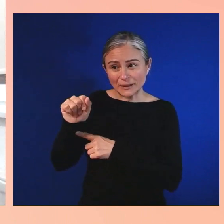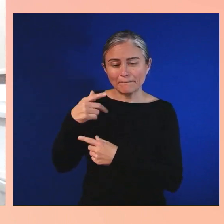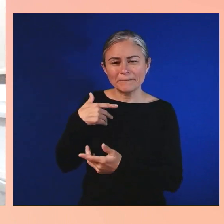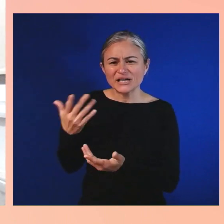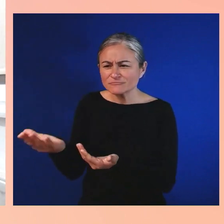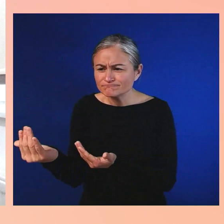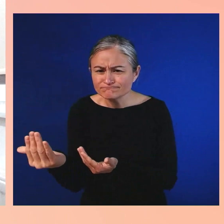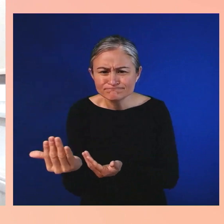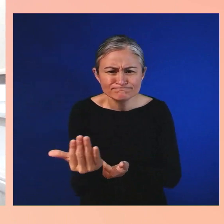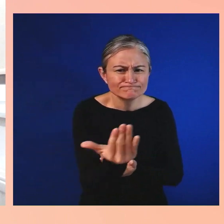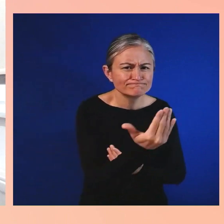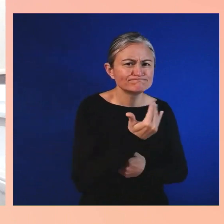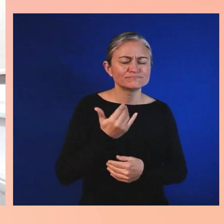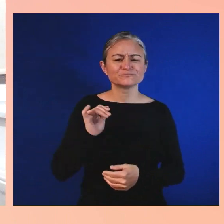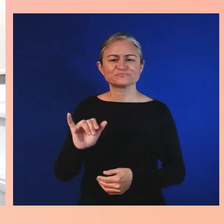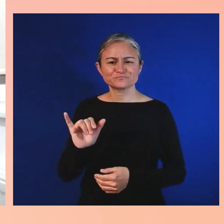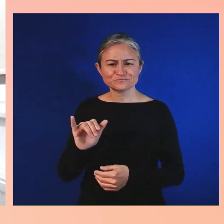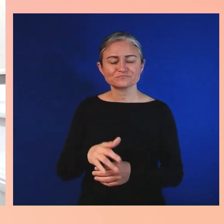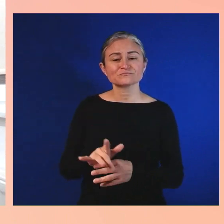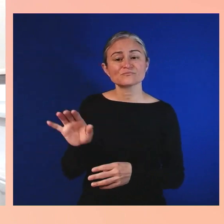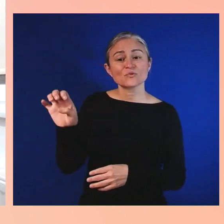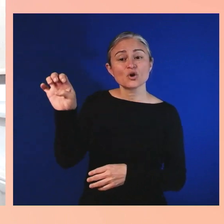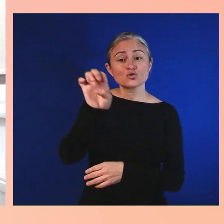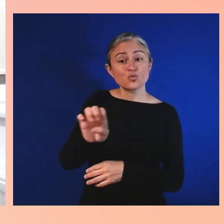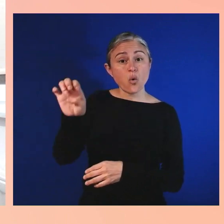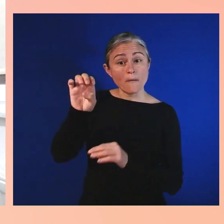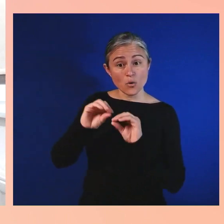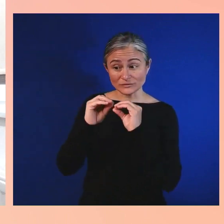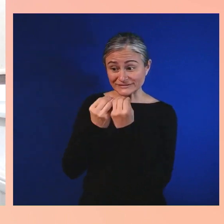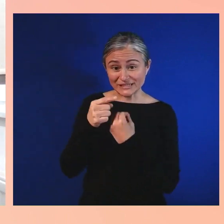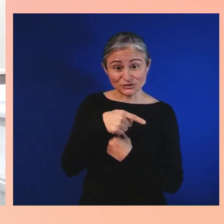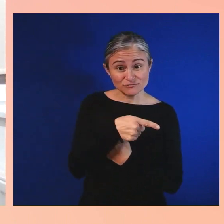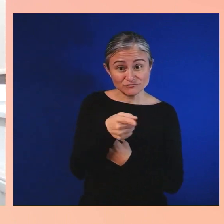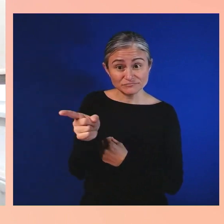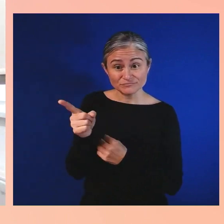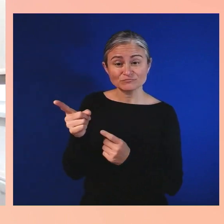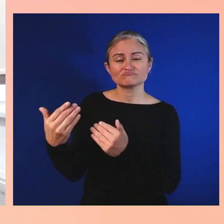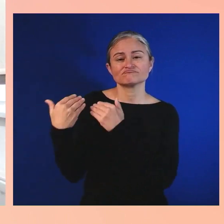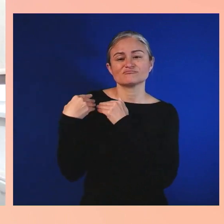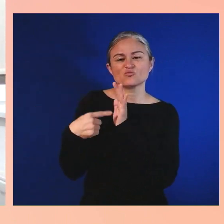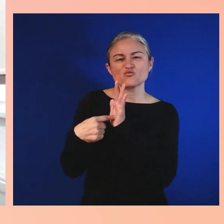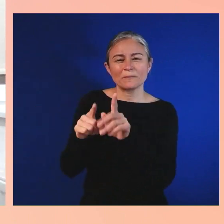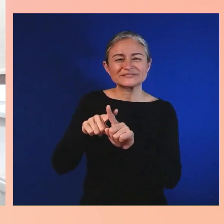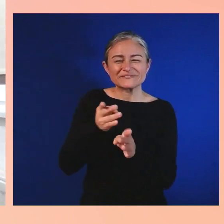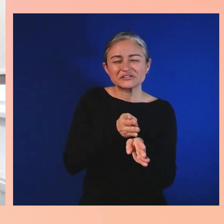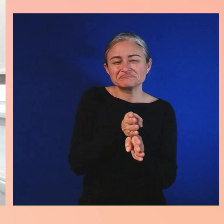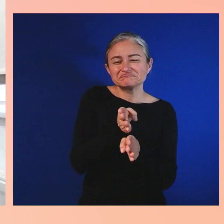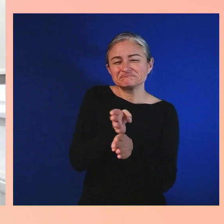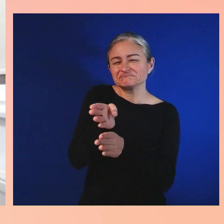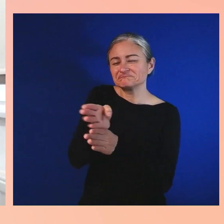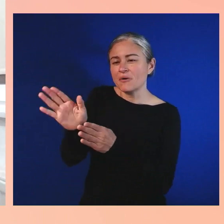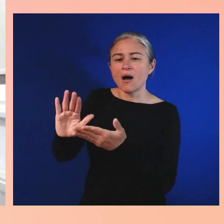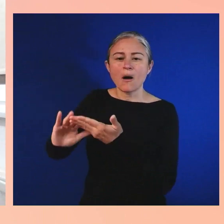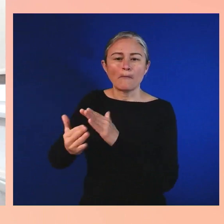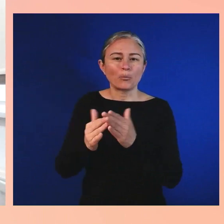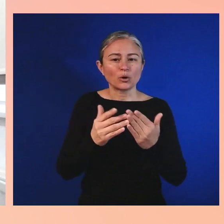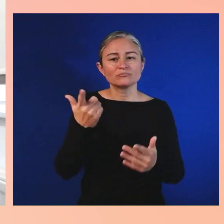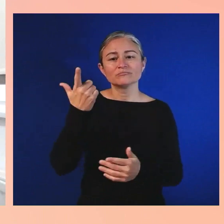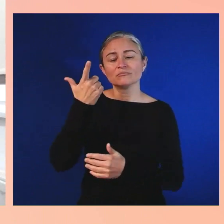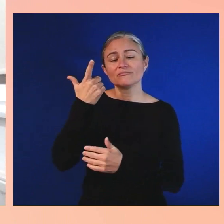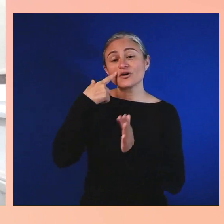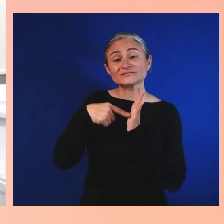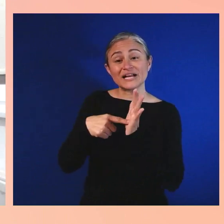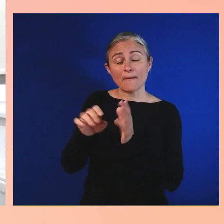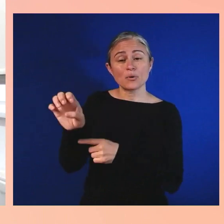disability organizations representing the different communities, the different disability groups, such as the European Blind Union, the European Union of the